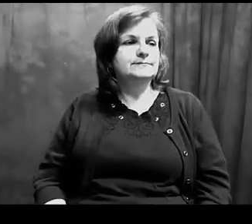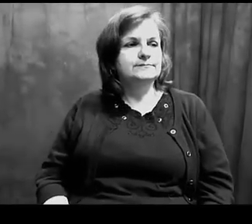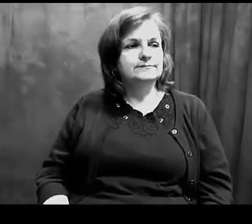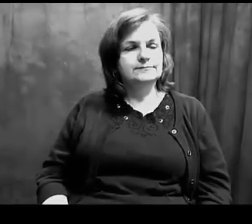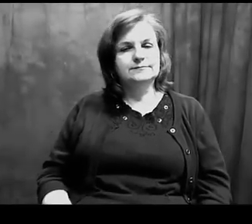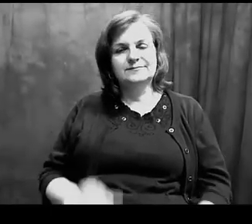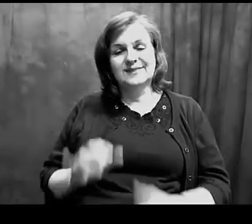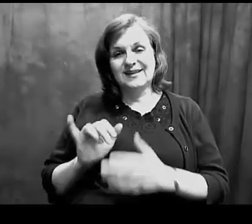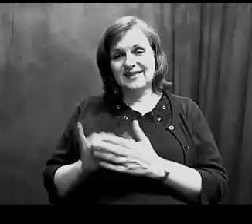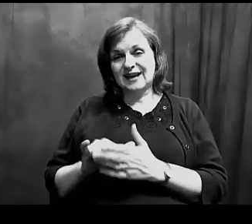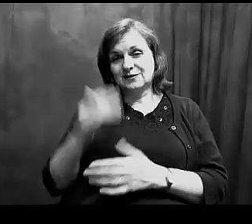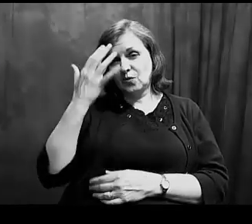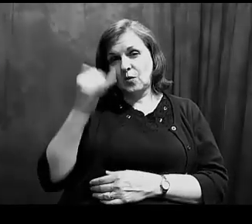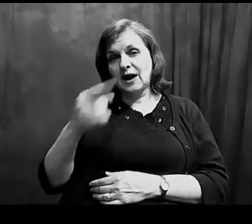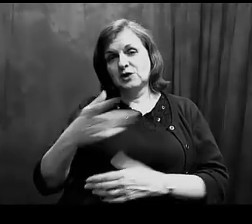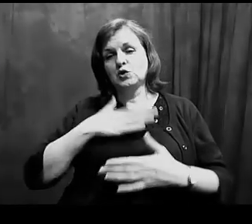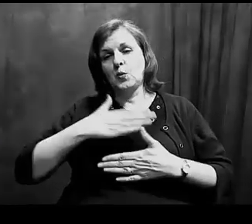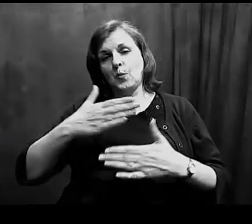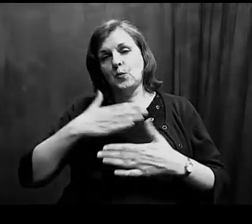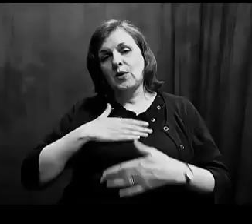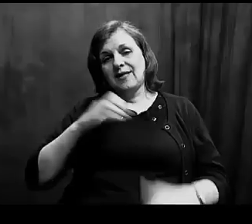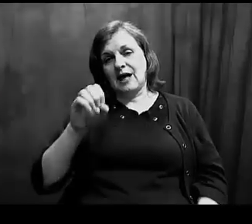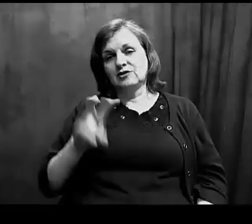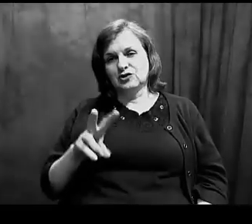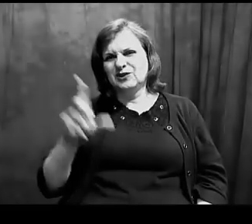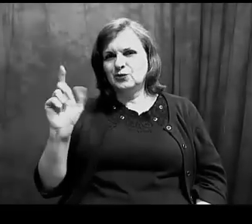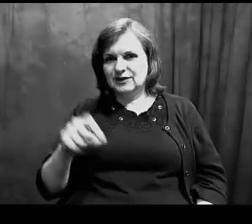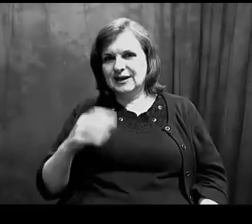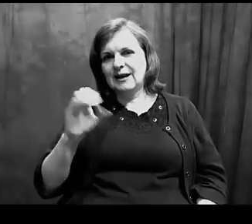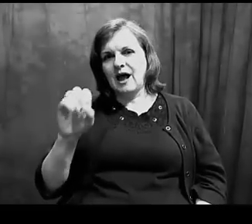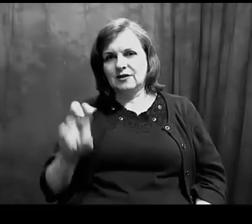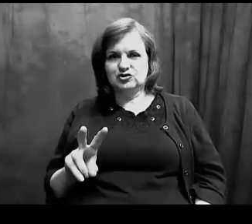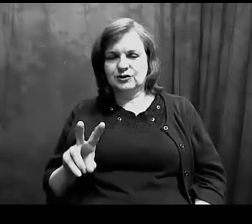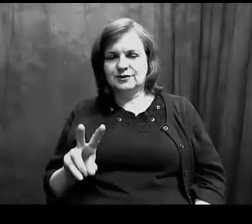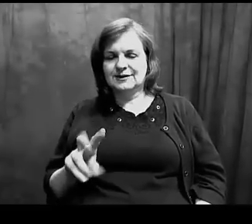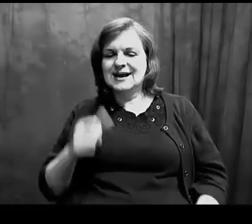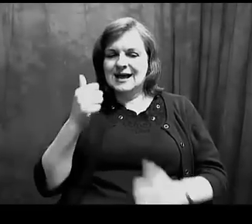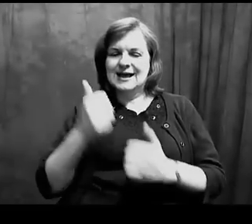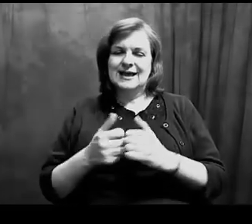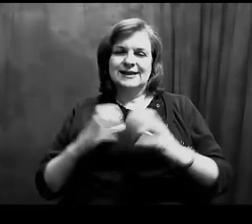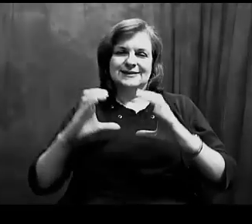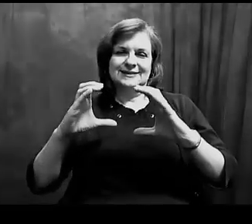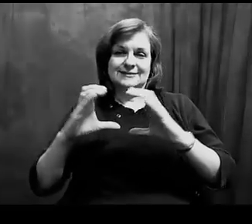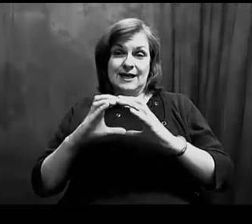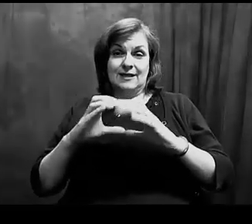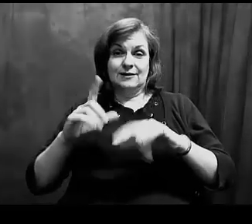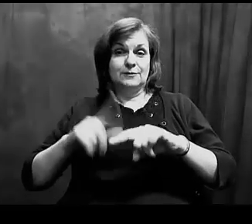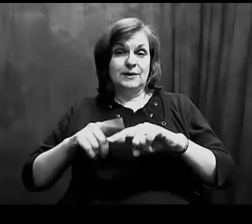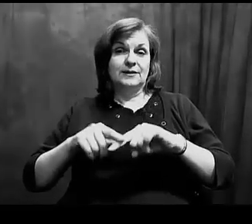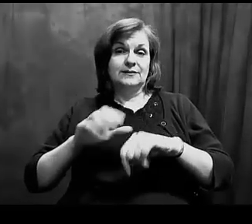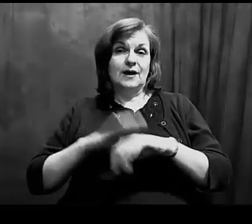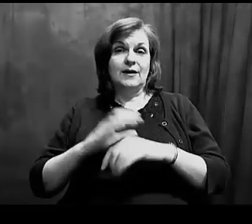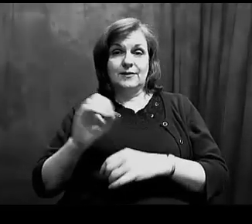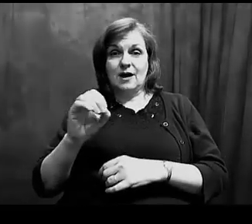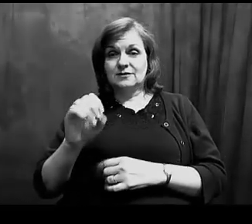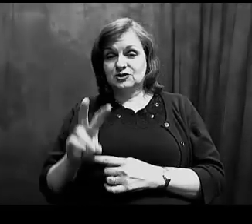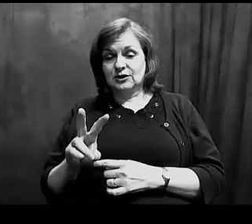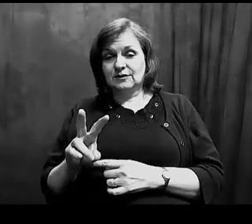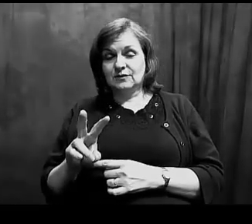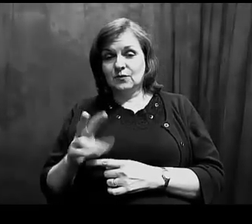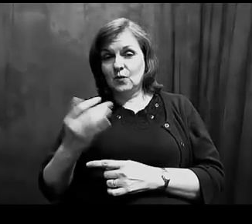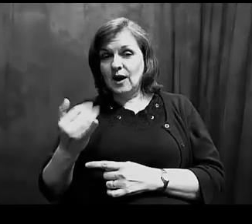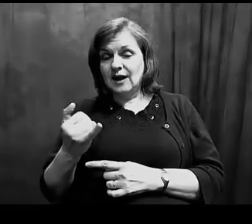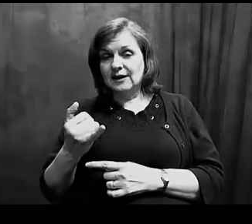acceptor. This step right here, folks, is why you breathe in oxygen. Every one of your cells